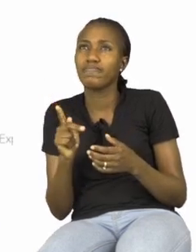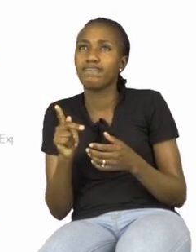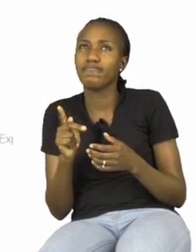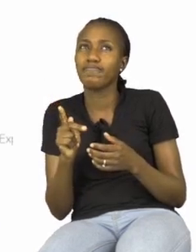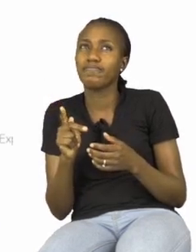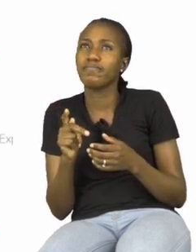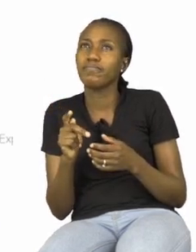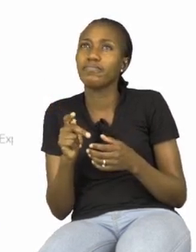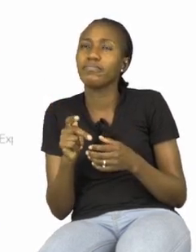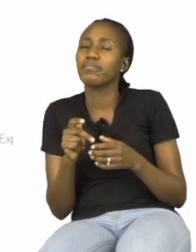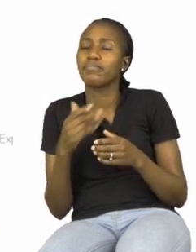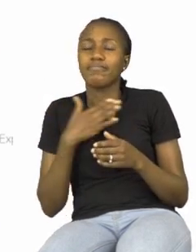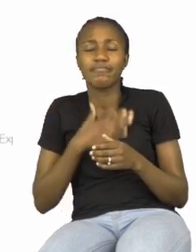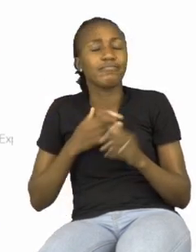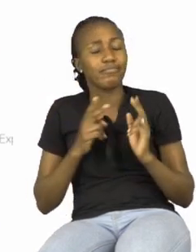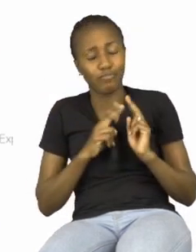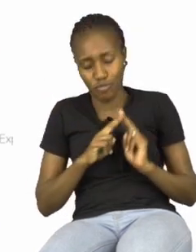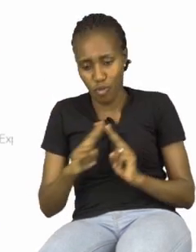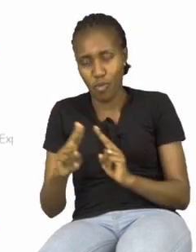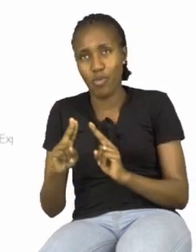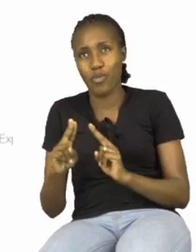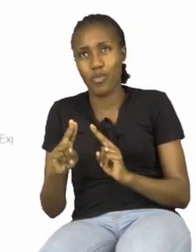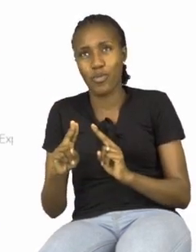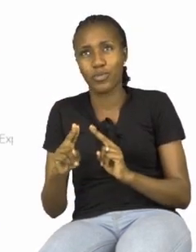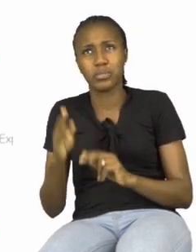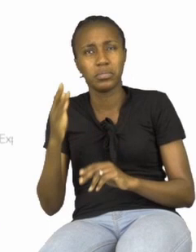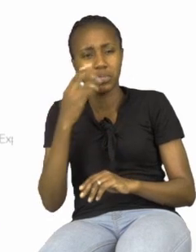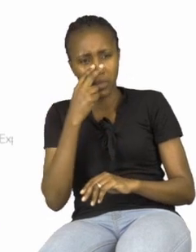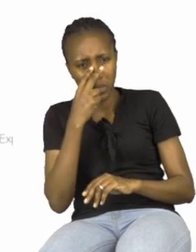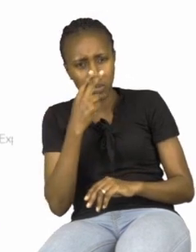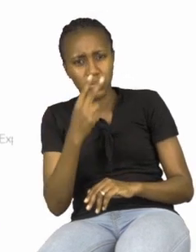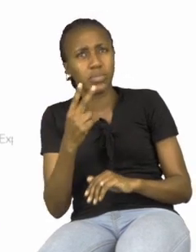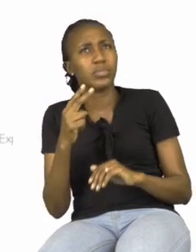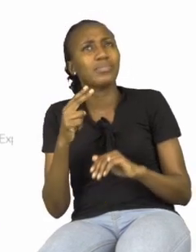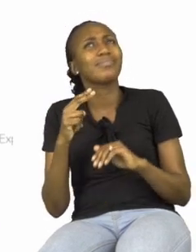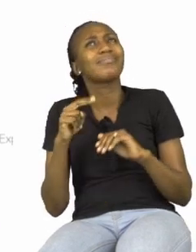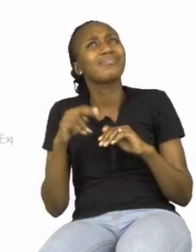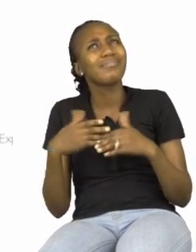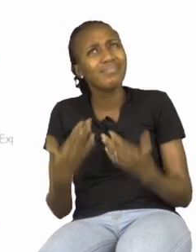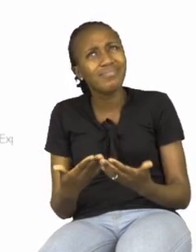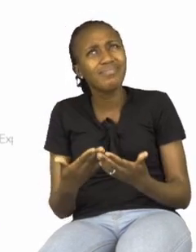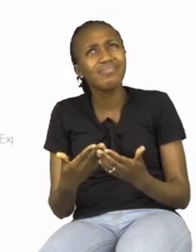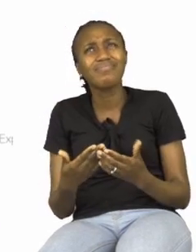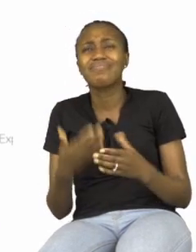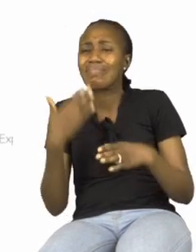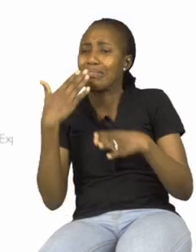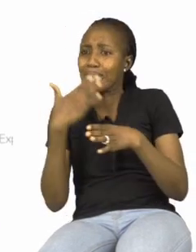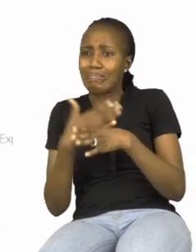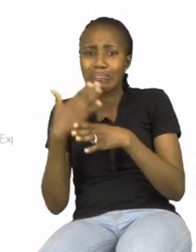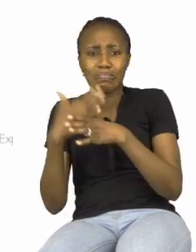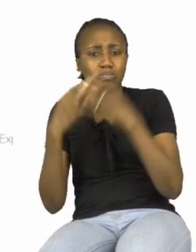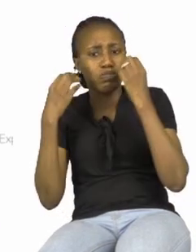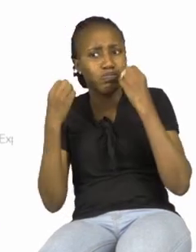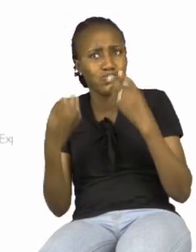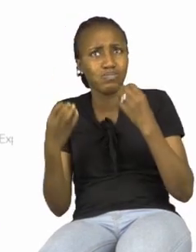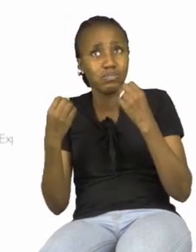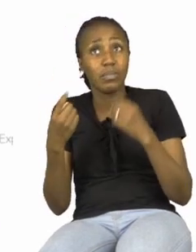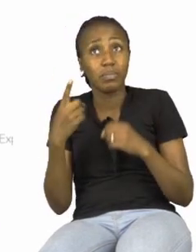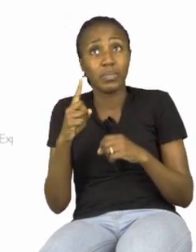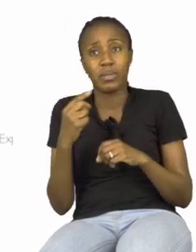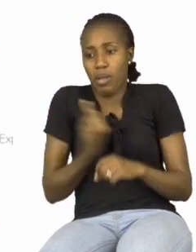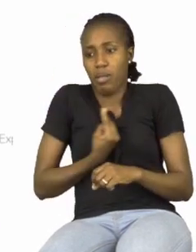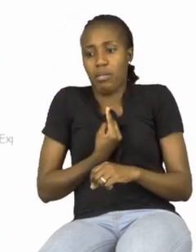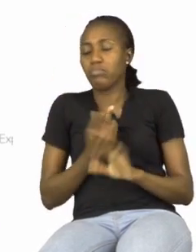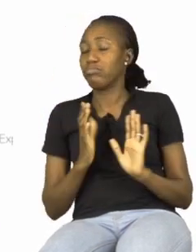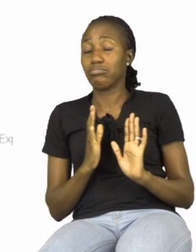it's an honor, and I also realize how much how much work it is in order to do this. But I'm not alone. I've got an